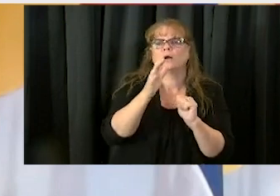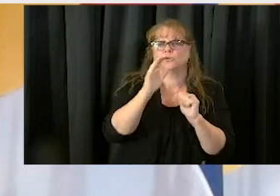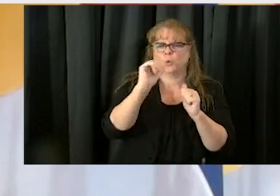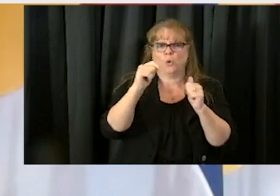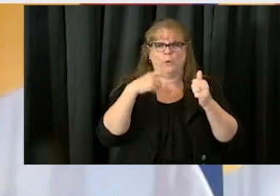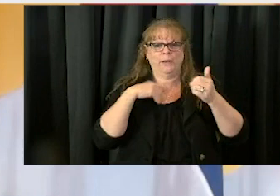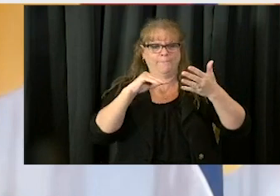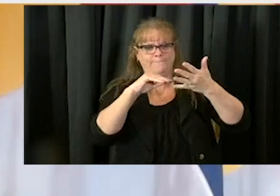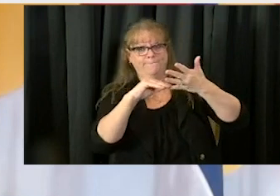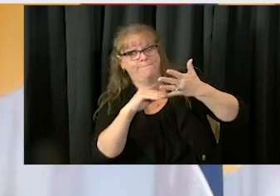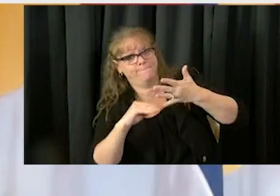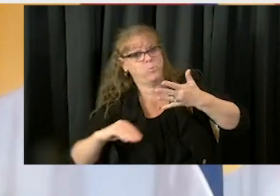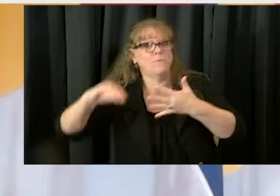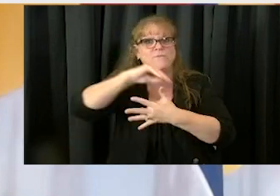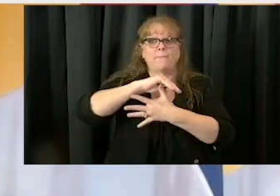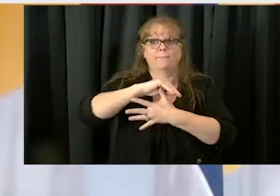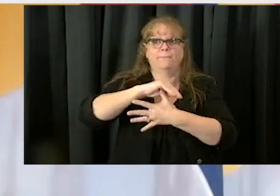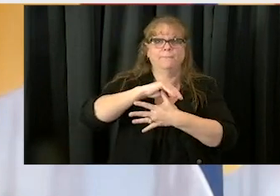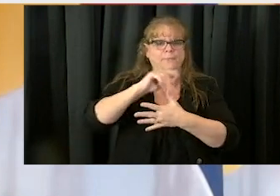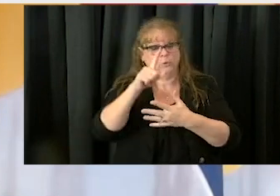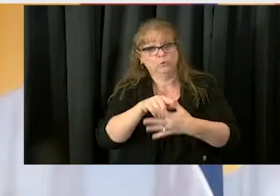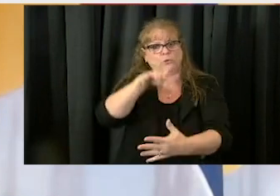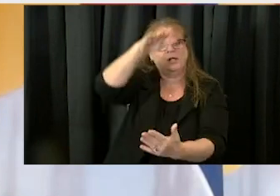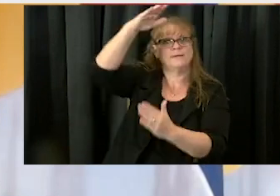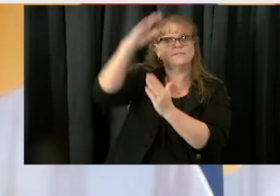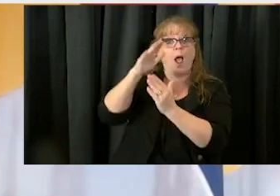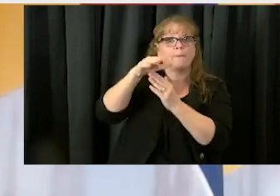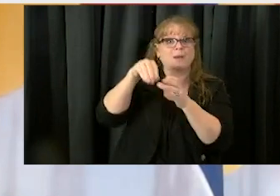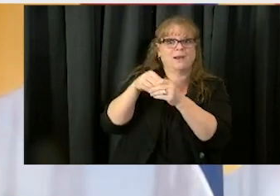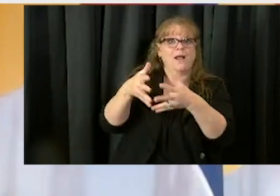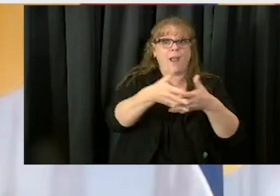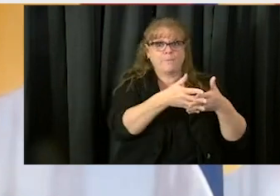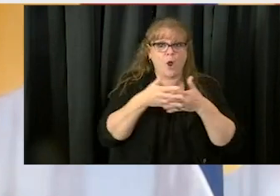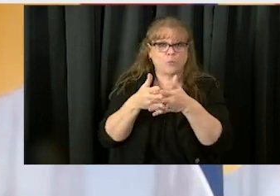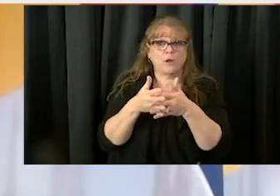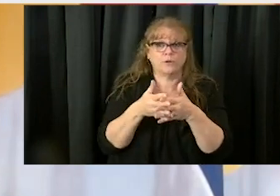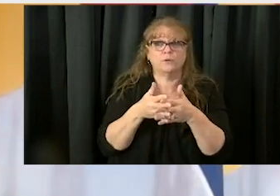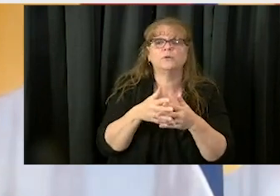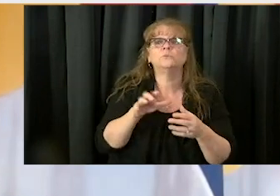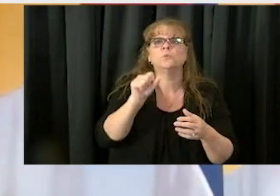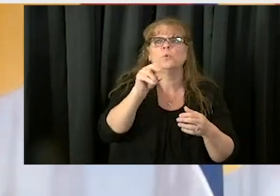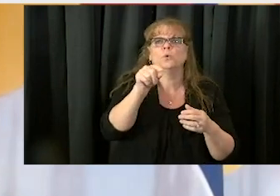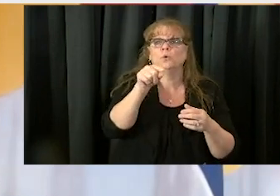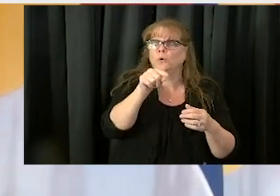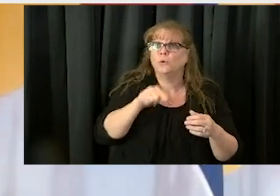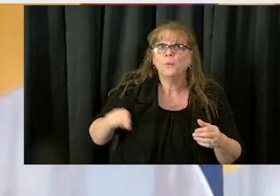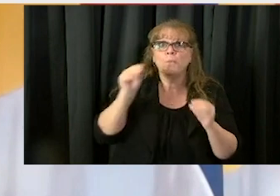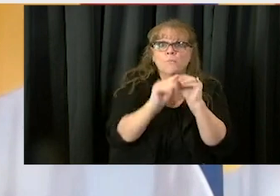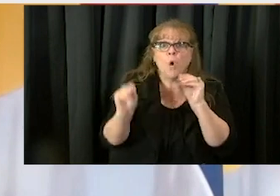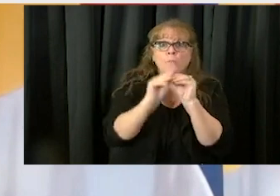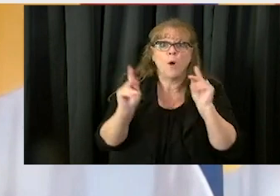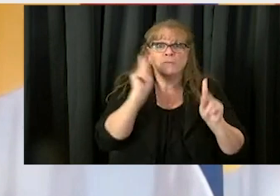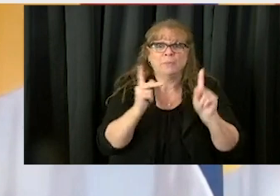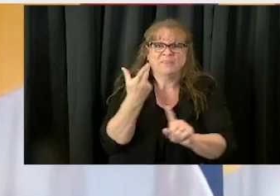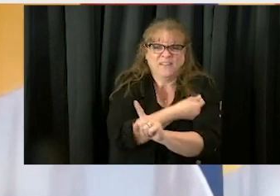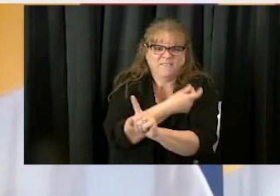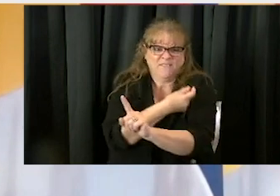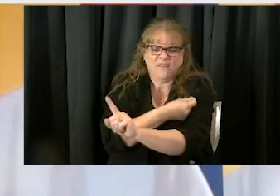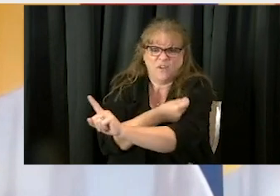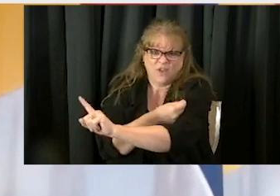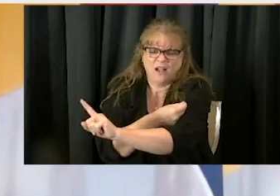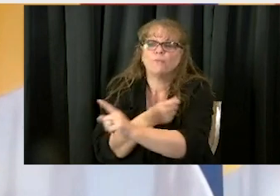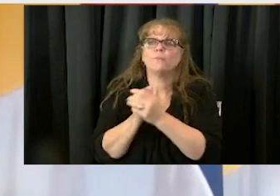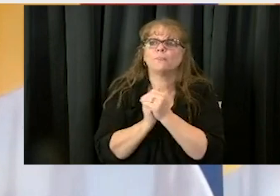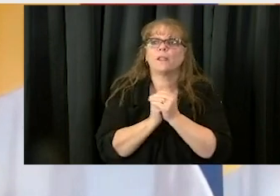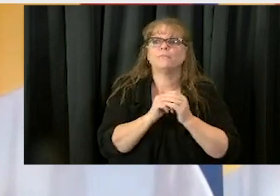particularly of the most vulnerable people age 70 and up. Vaccines are truly the gateway to saving lives. And